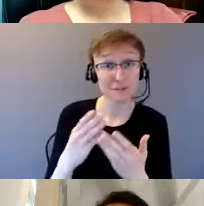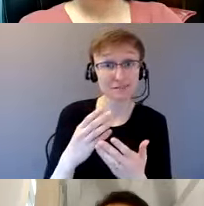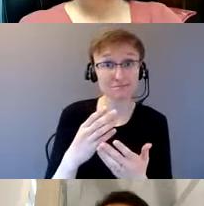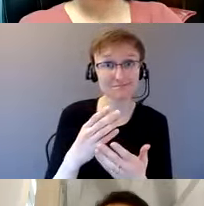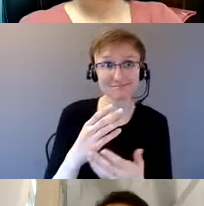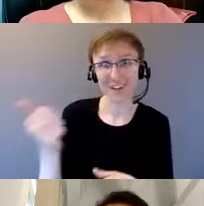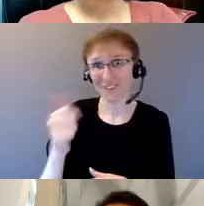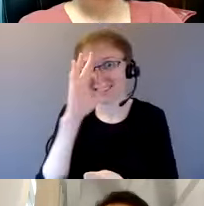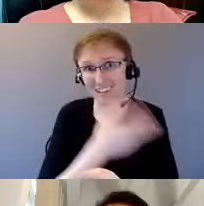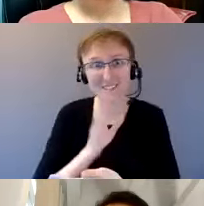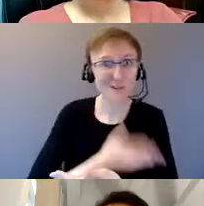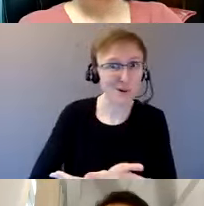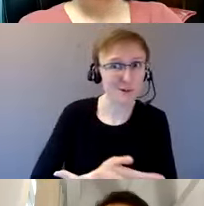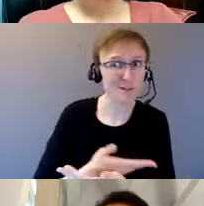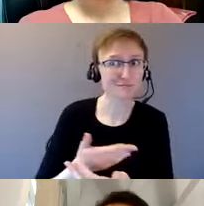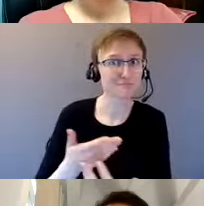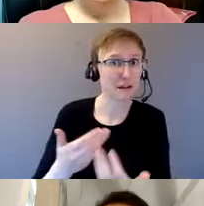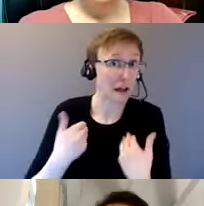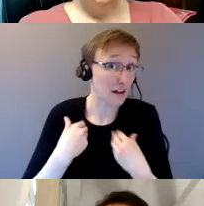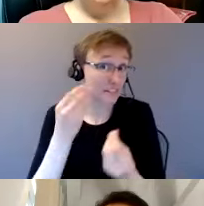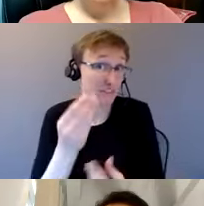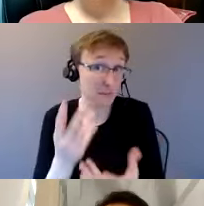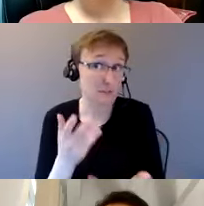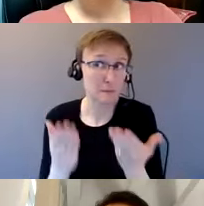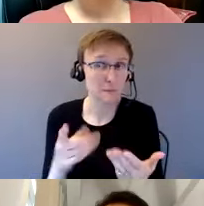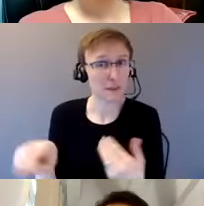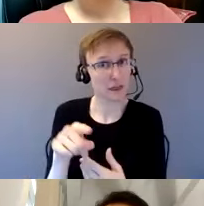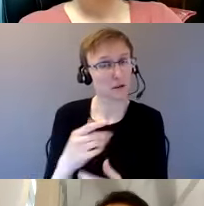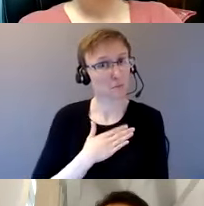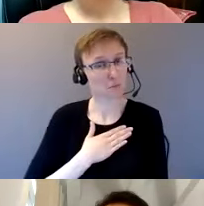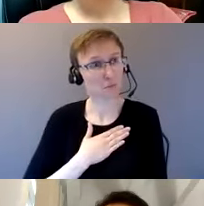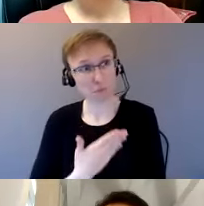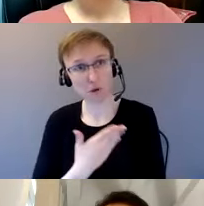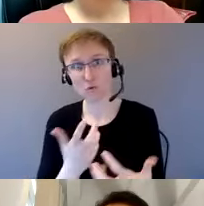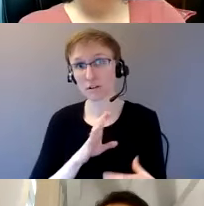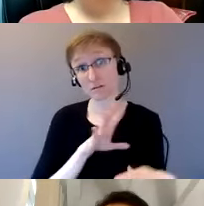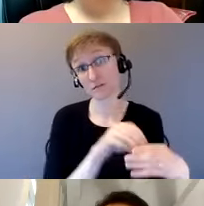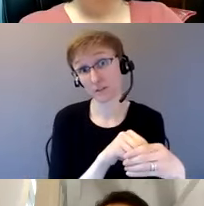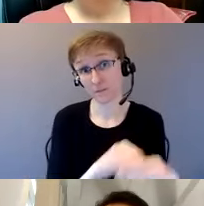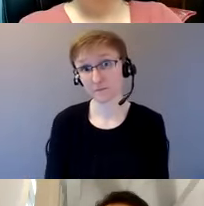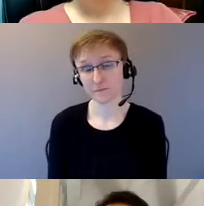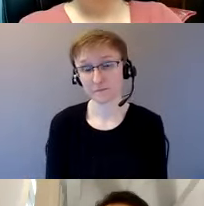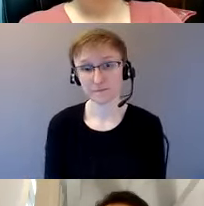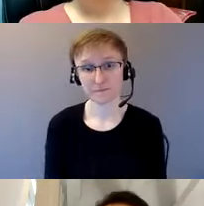you never know. But yeah. Courtney, do I have it all?